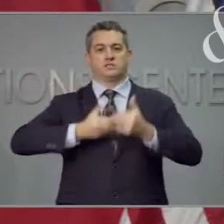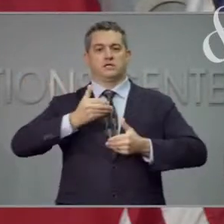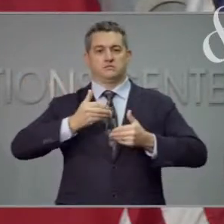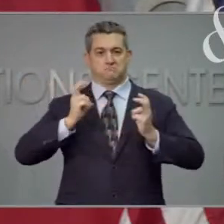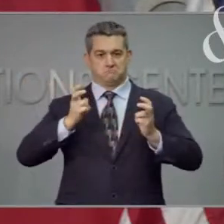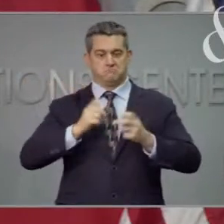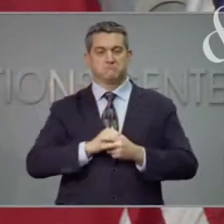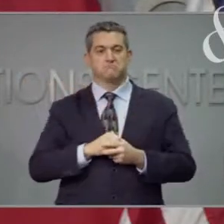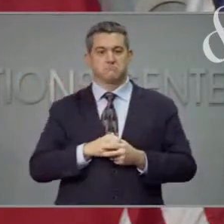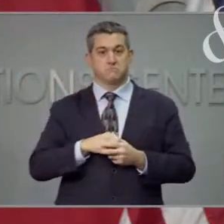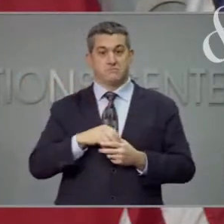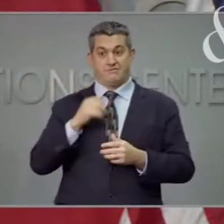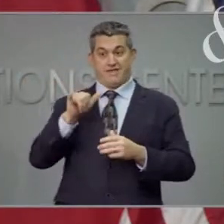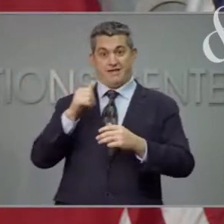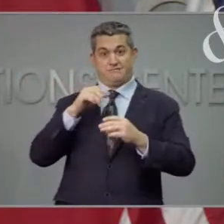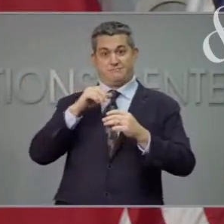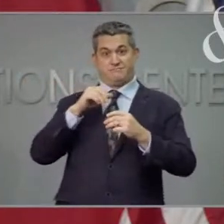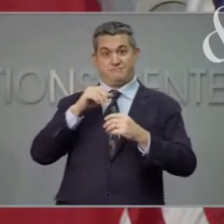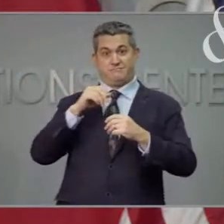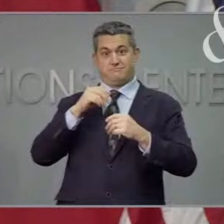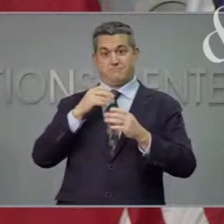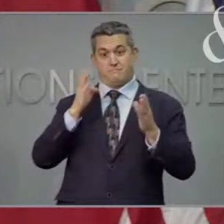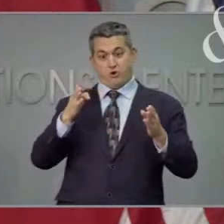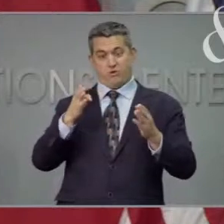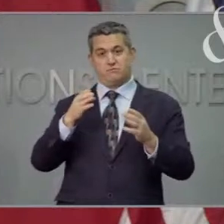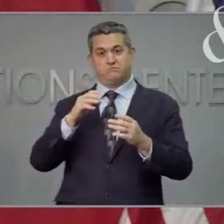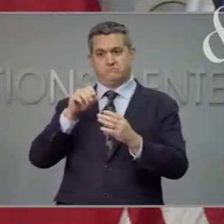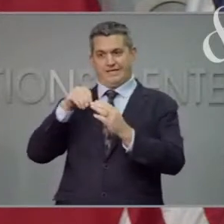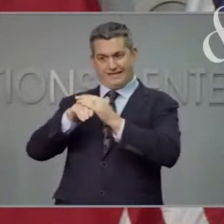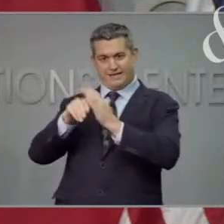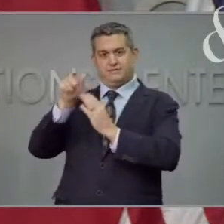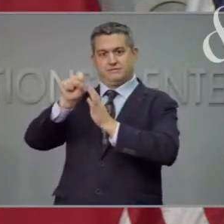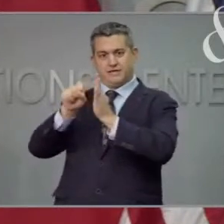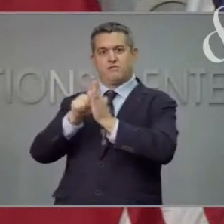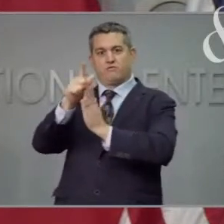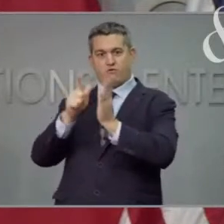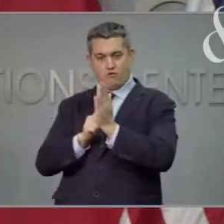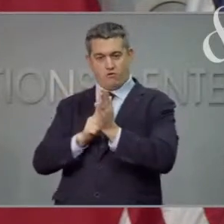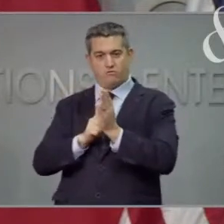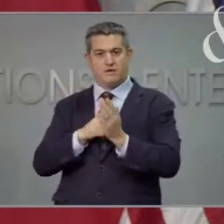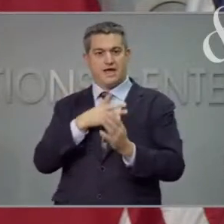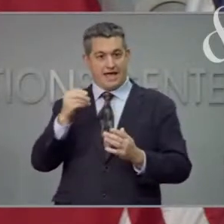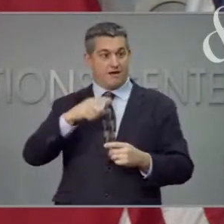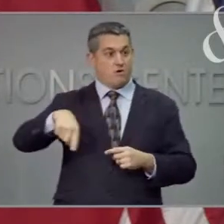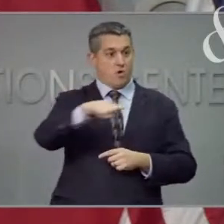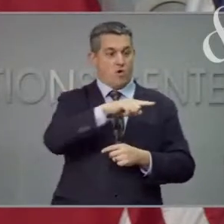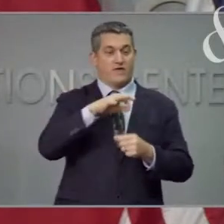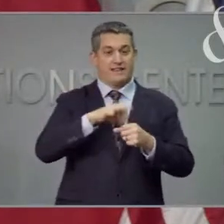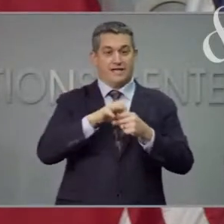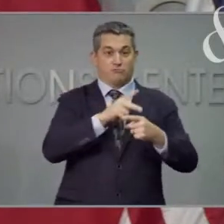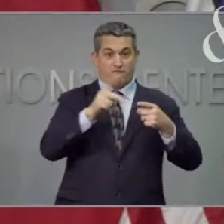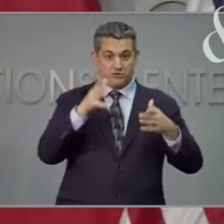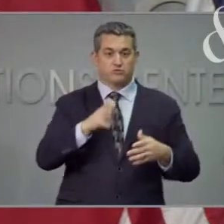that occurs with every election by the election professionals across this great state.